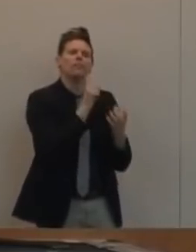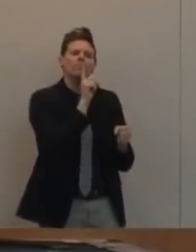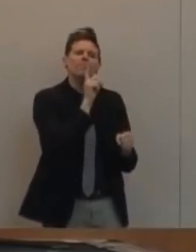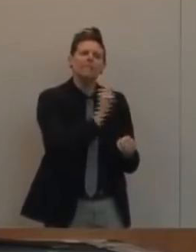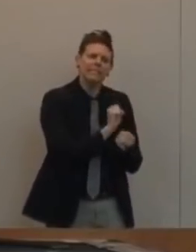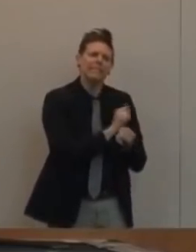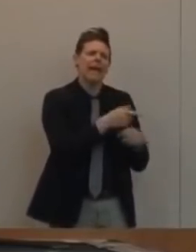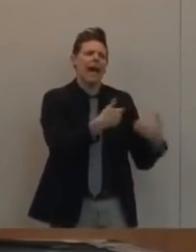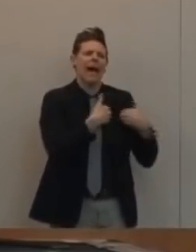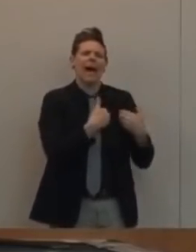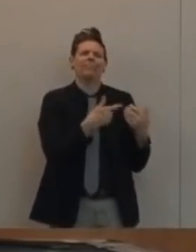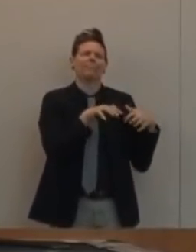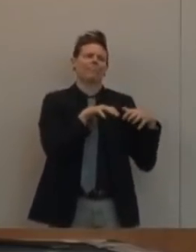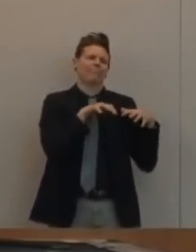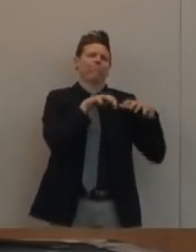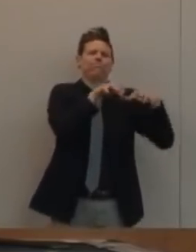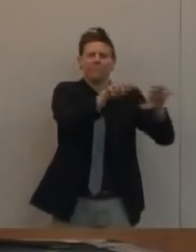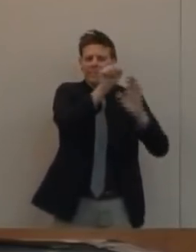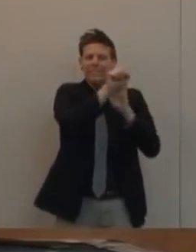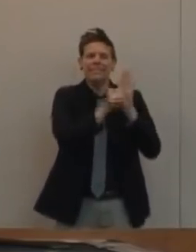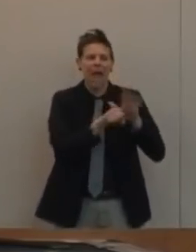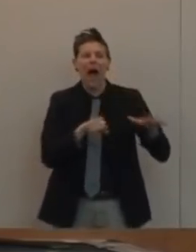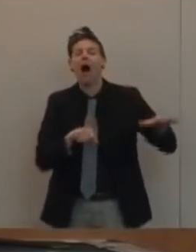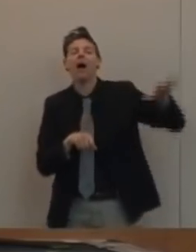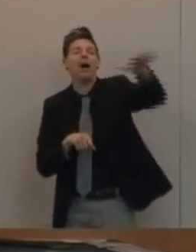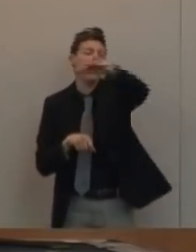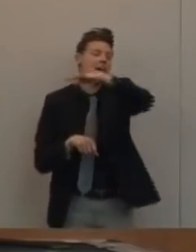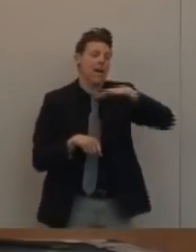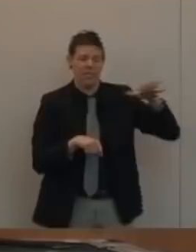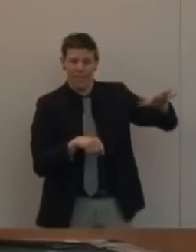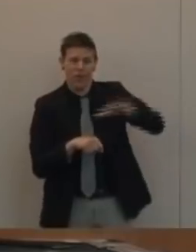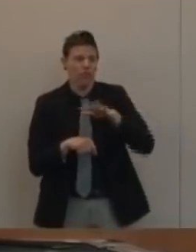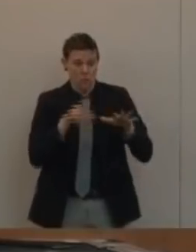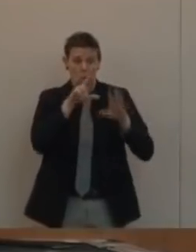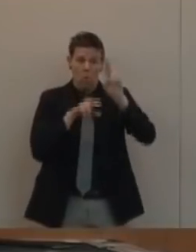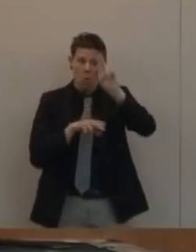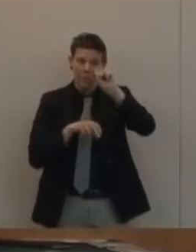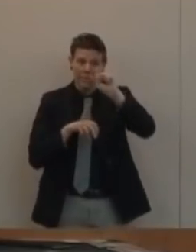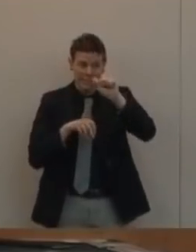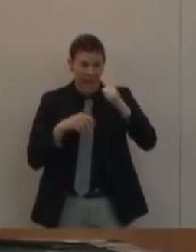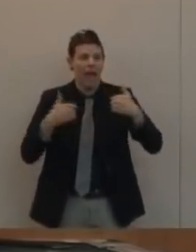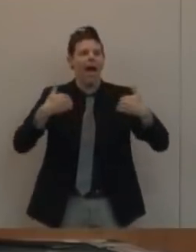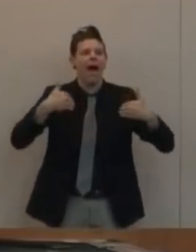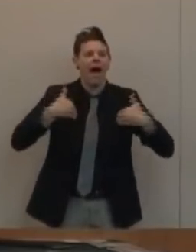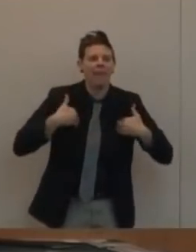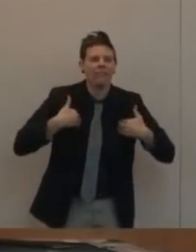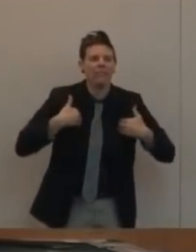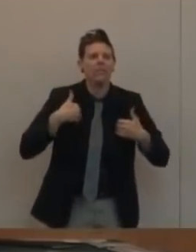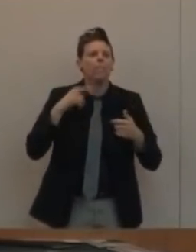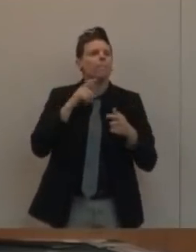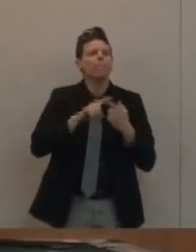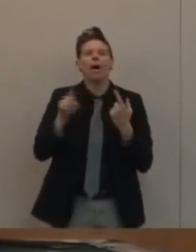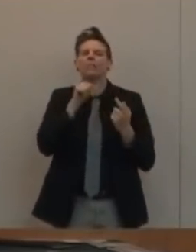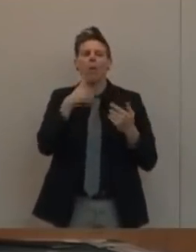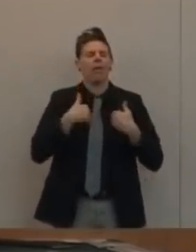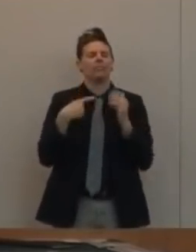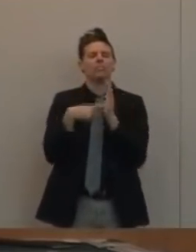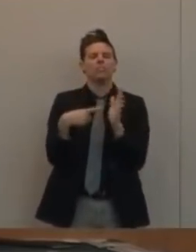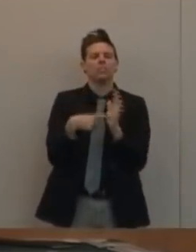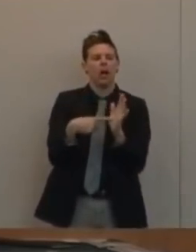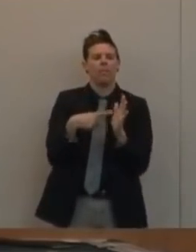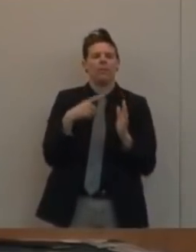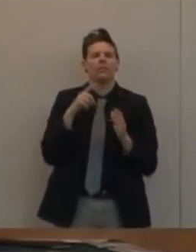many people in the state and in the country who are asymptomatic. And because we don't know enough about this virus,